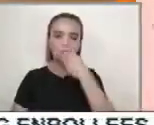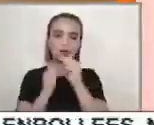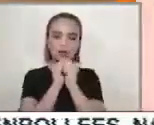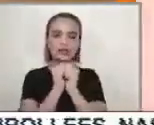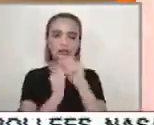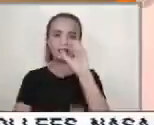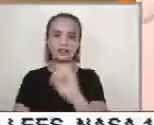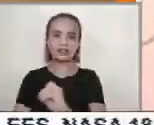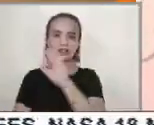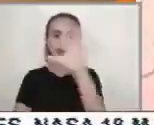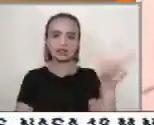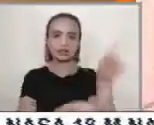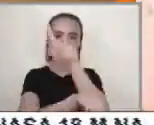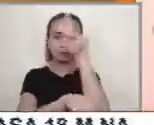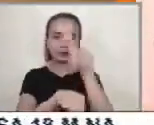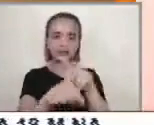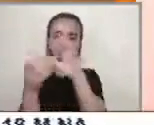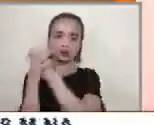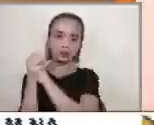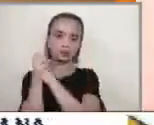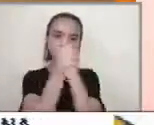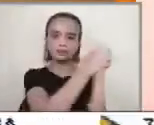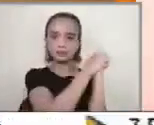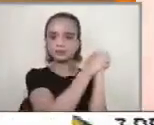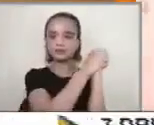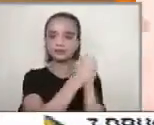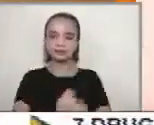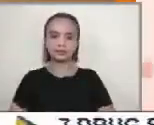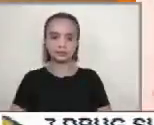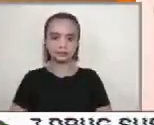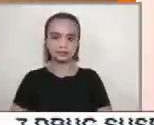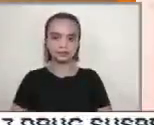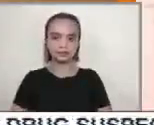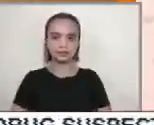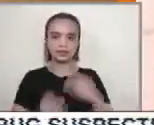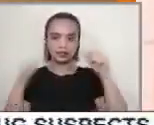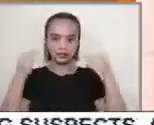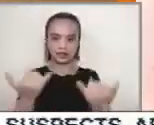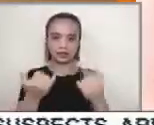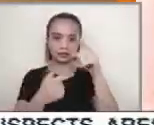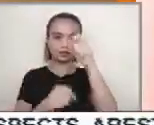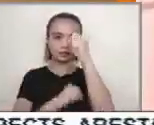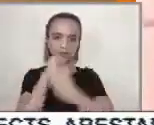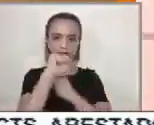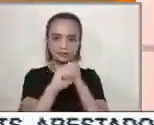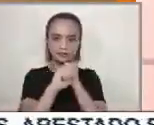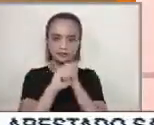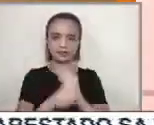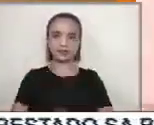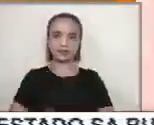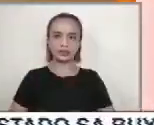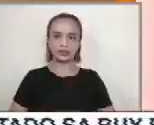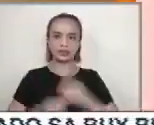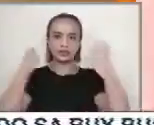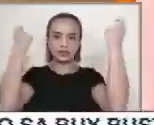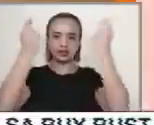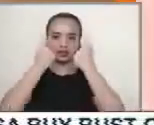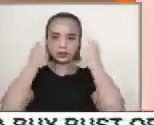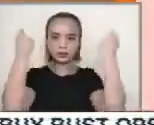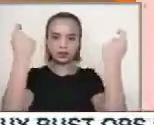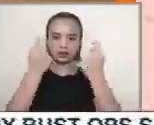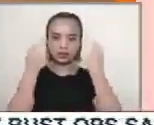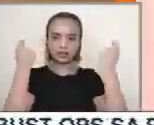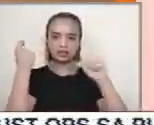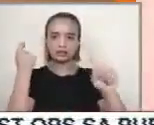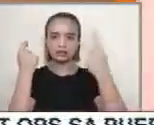relevant information to every Filipino. Your segments are all worthwhile and at the same time entertaining. I would like